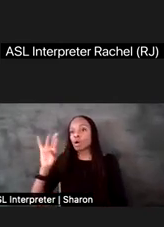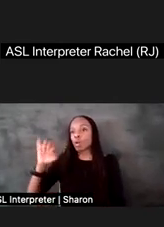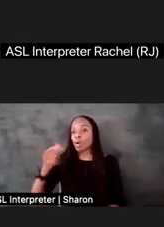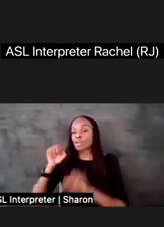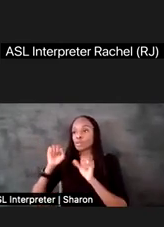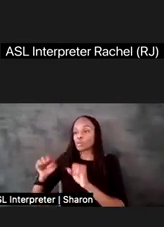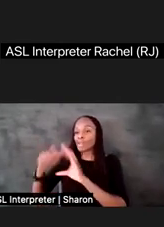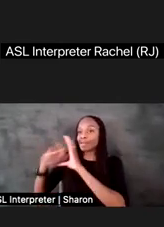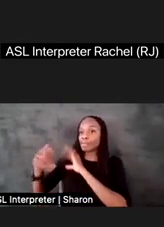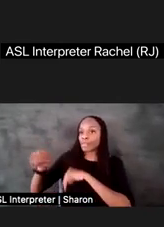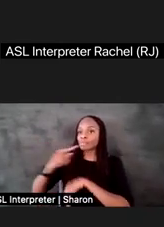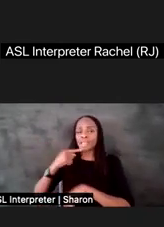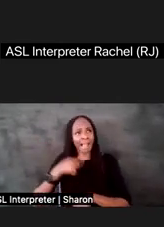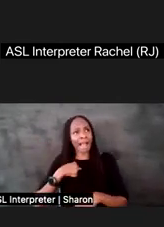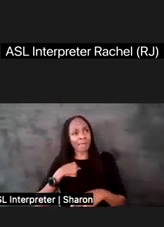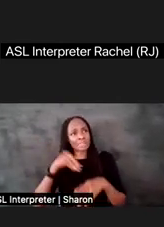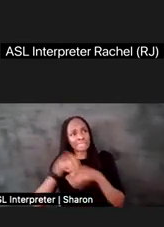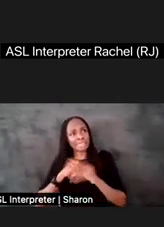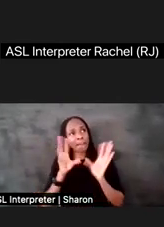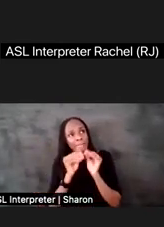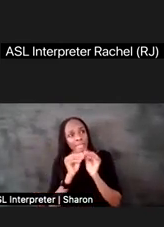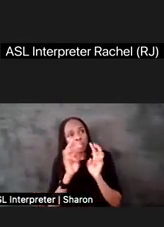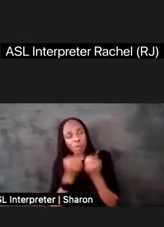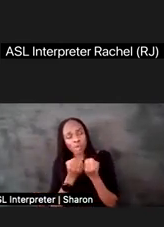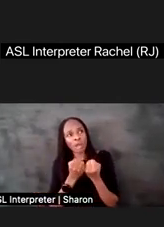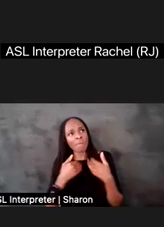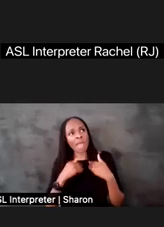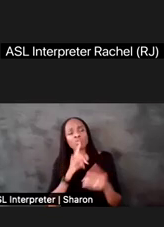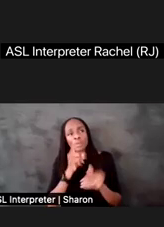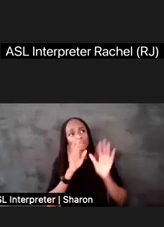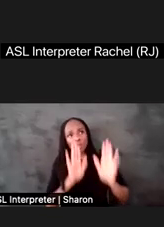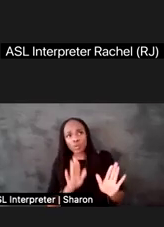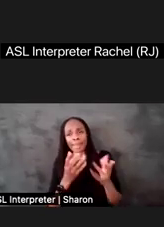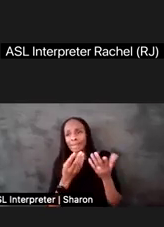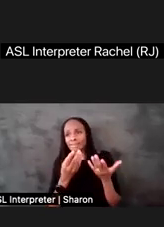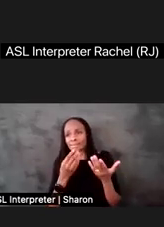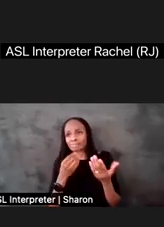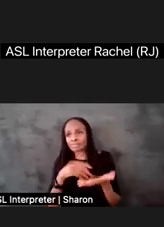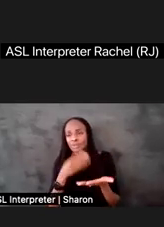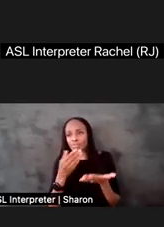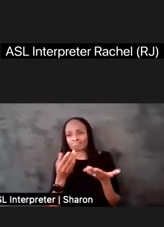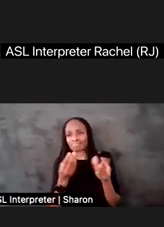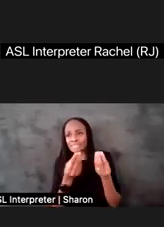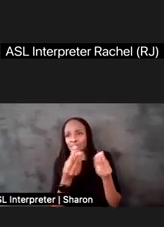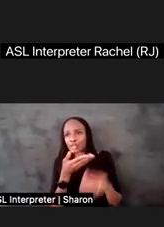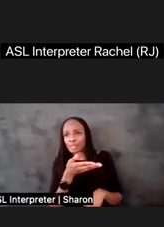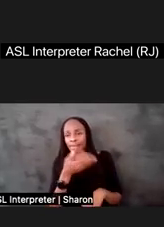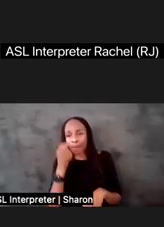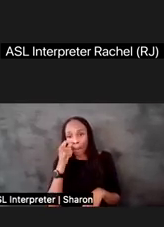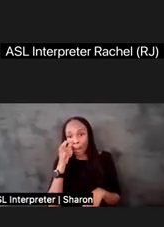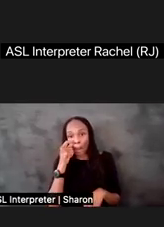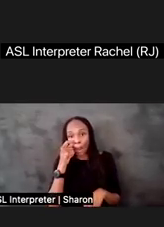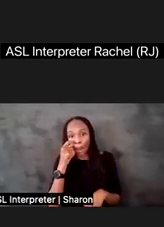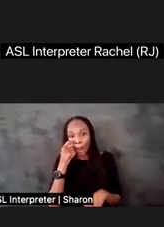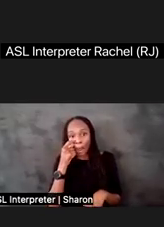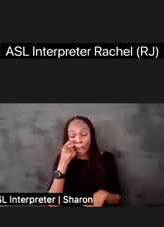this meeting, this workshop, and there's some really great materials there. We're kind of seeing that too. So